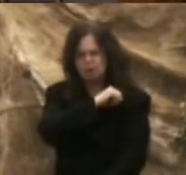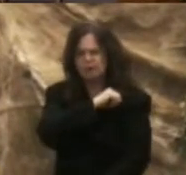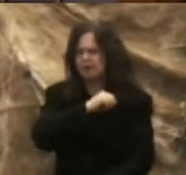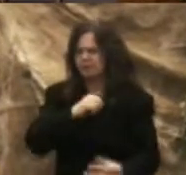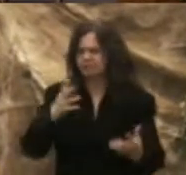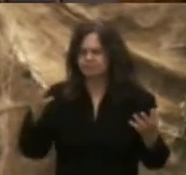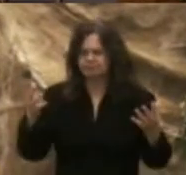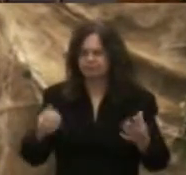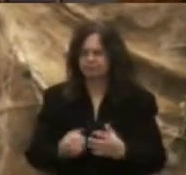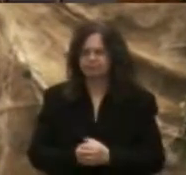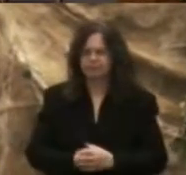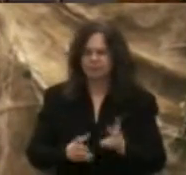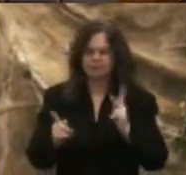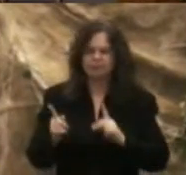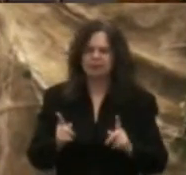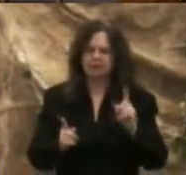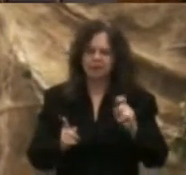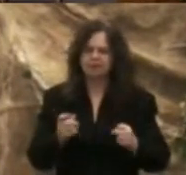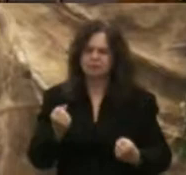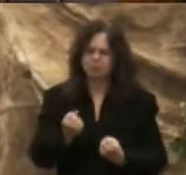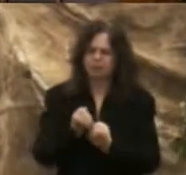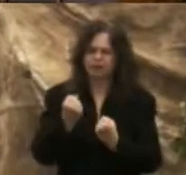peril.